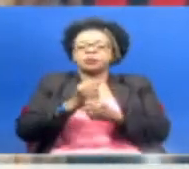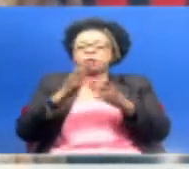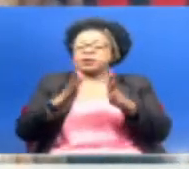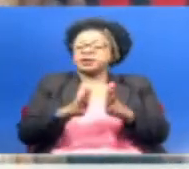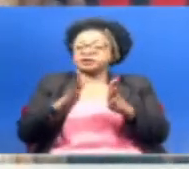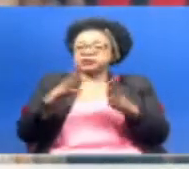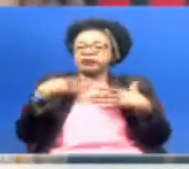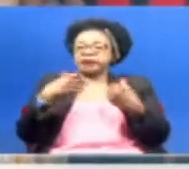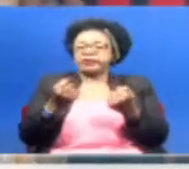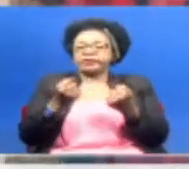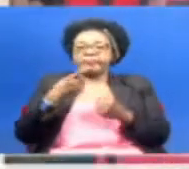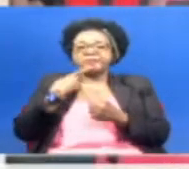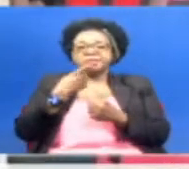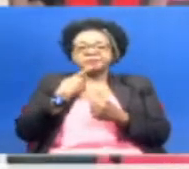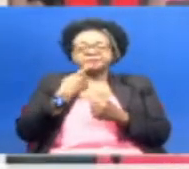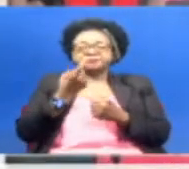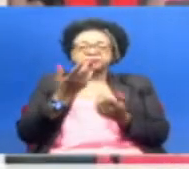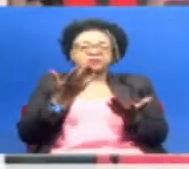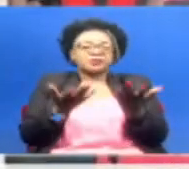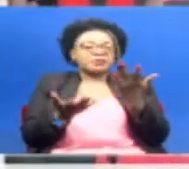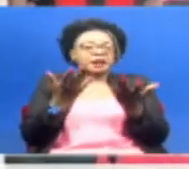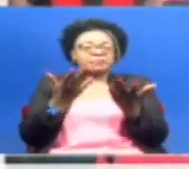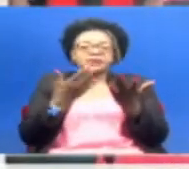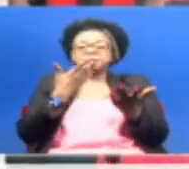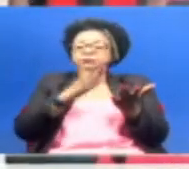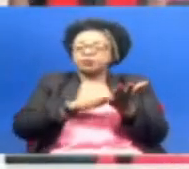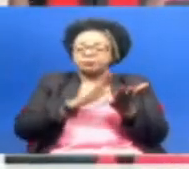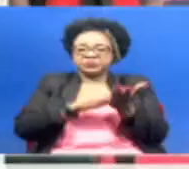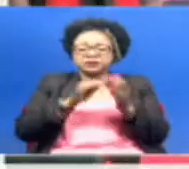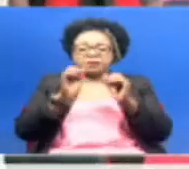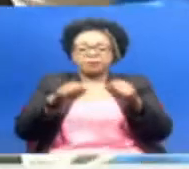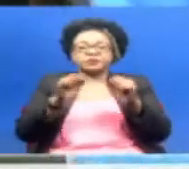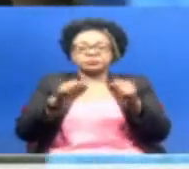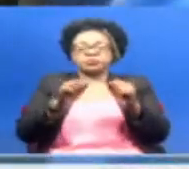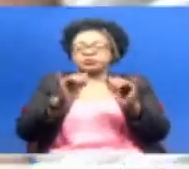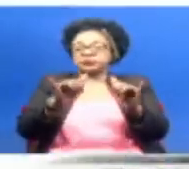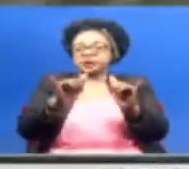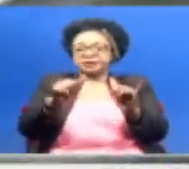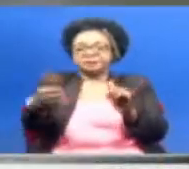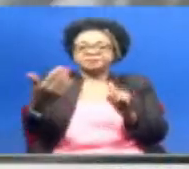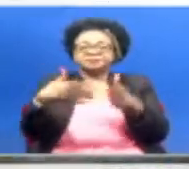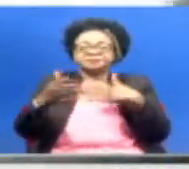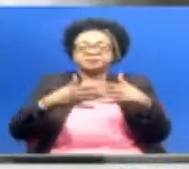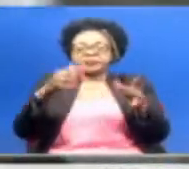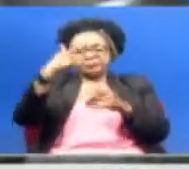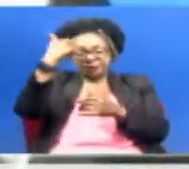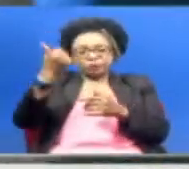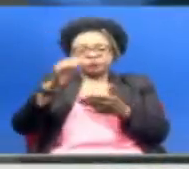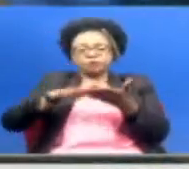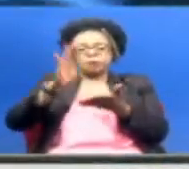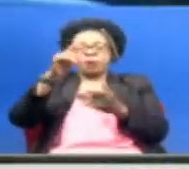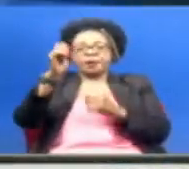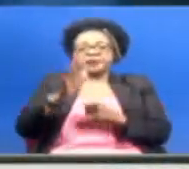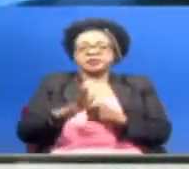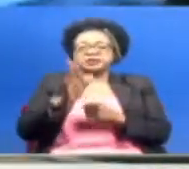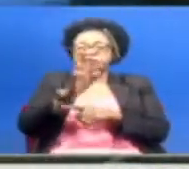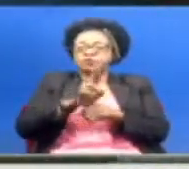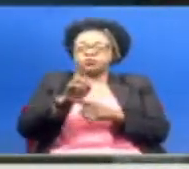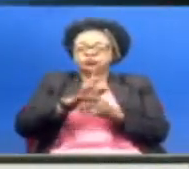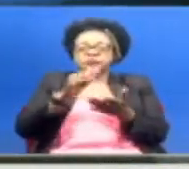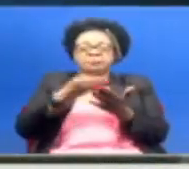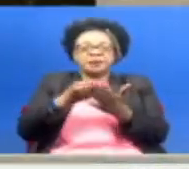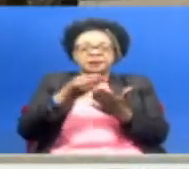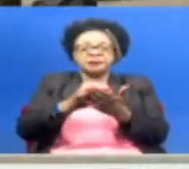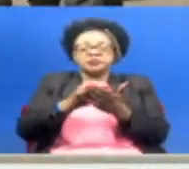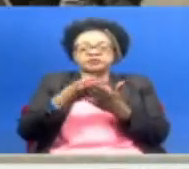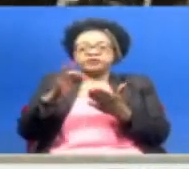wanasema huenda ahadi zilizotolewa zikasalia tu kuwa hivyo, kwani bado Wakenya wengi wanalazimika kutumia hela zaidi kupata